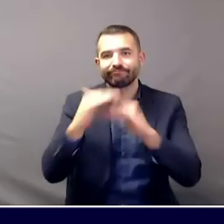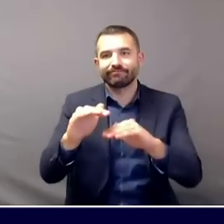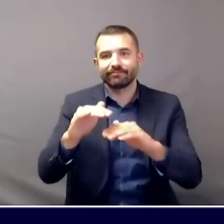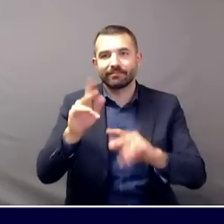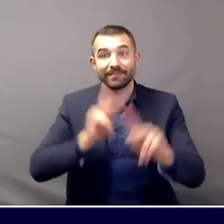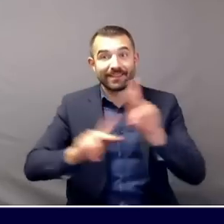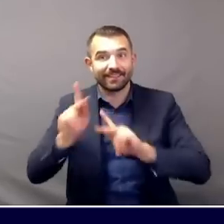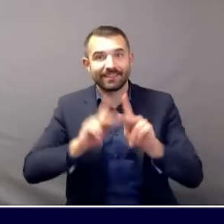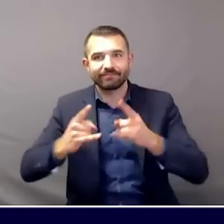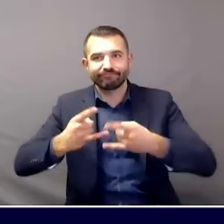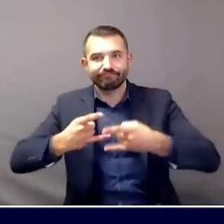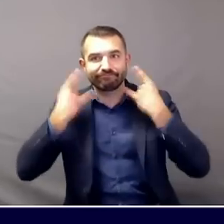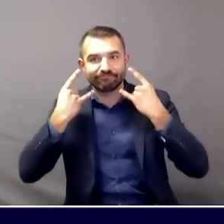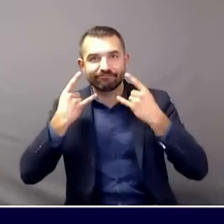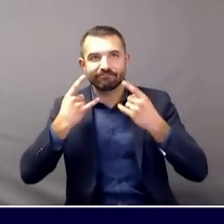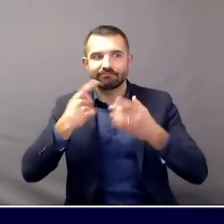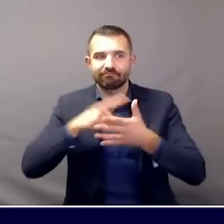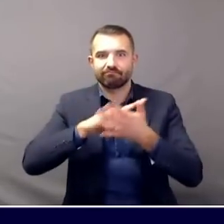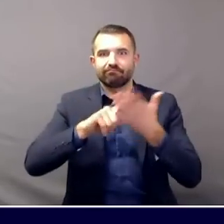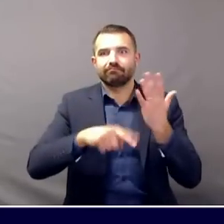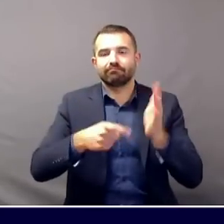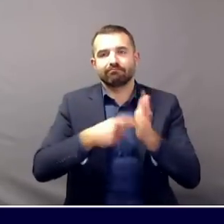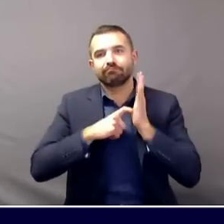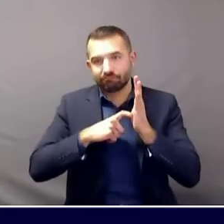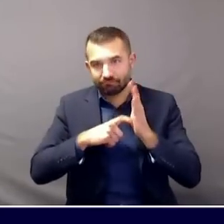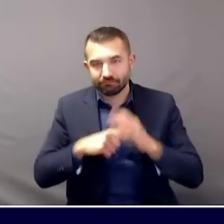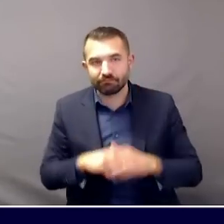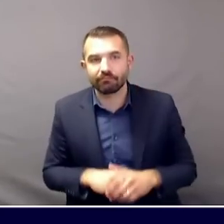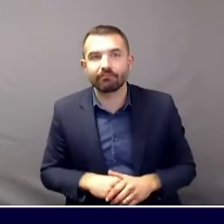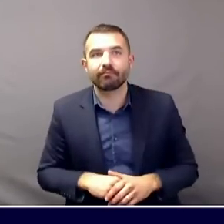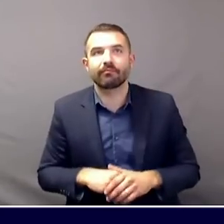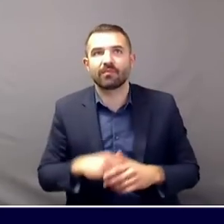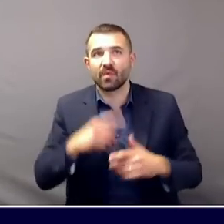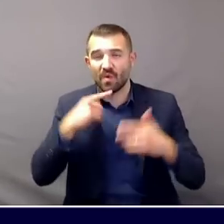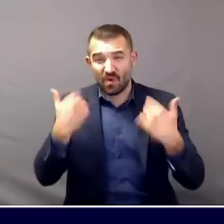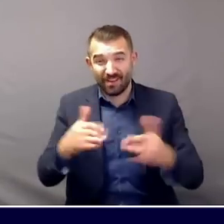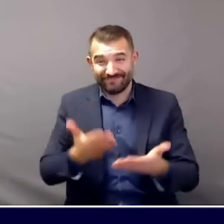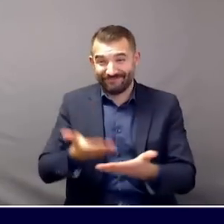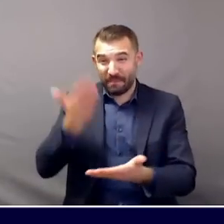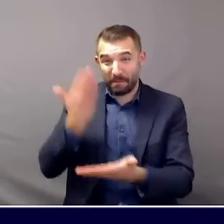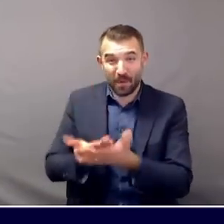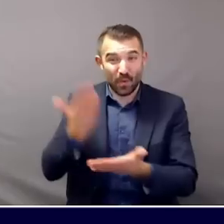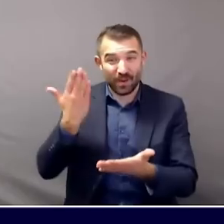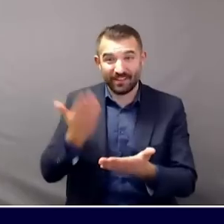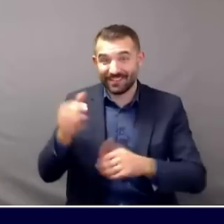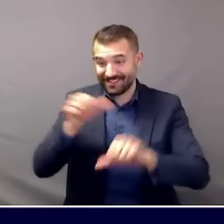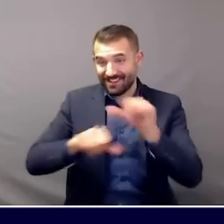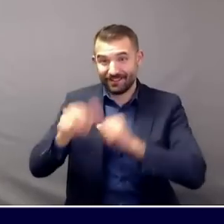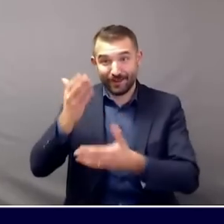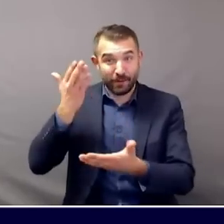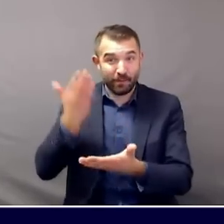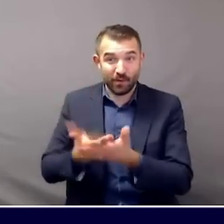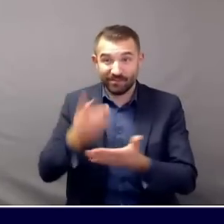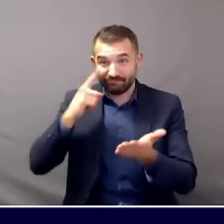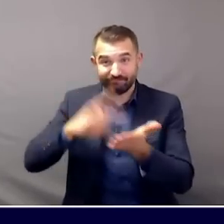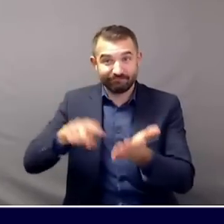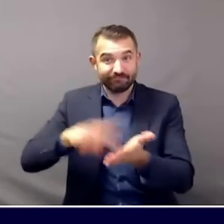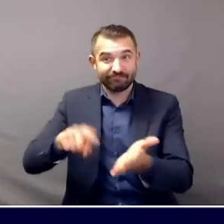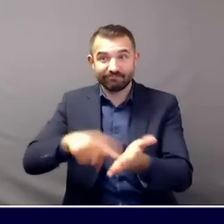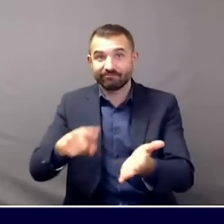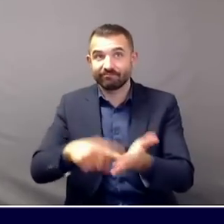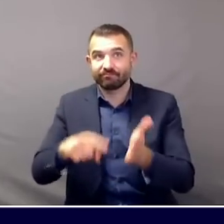most directly averted a worsening, but there's good and solid scientific reason that those measures were in the right